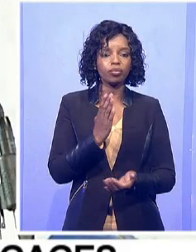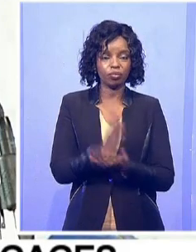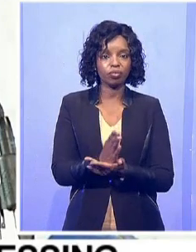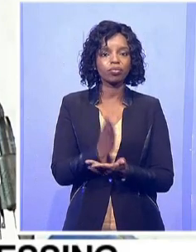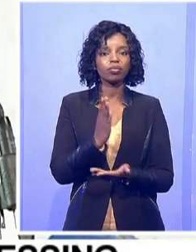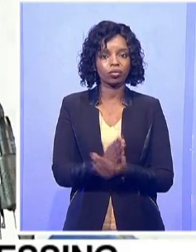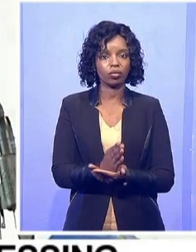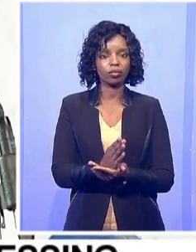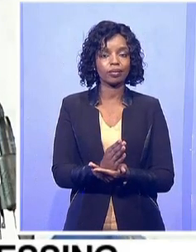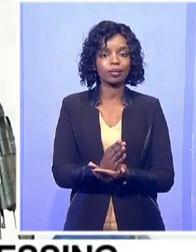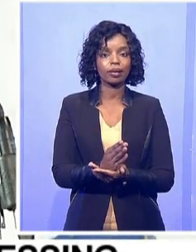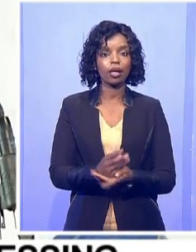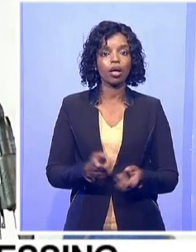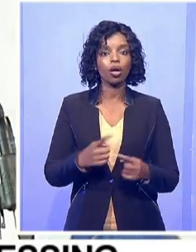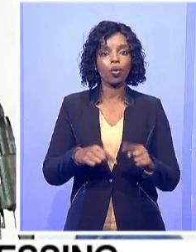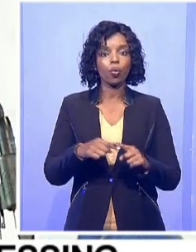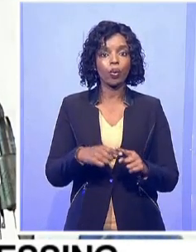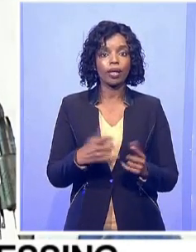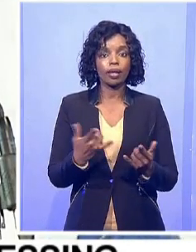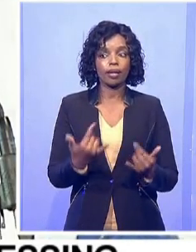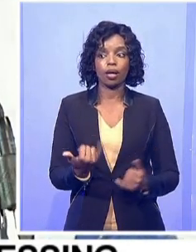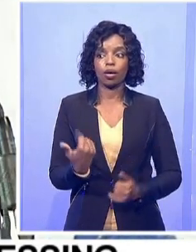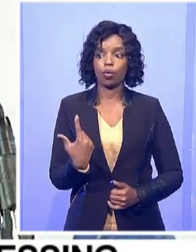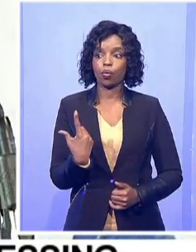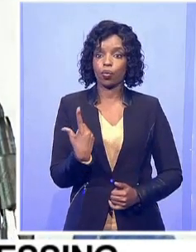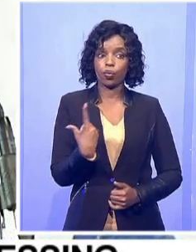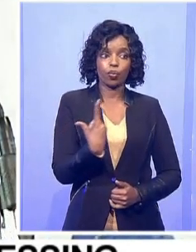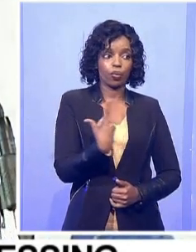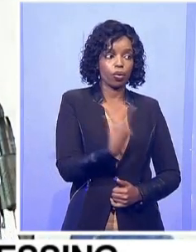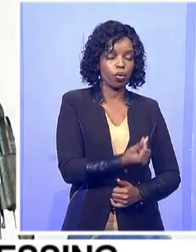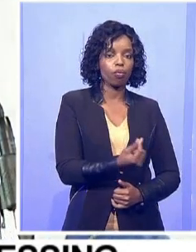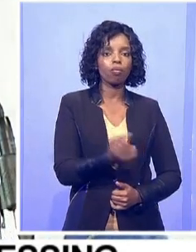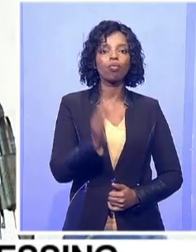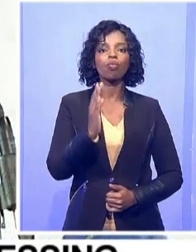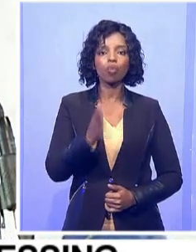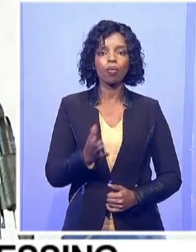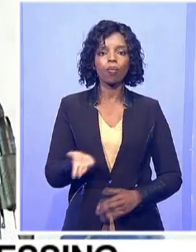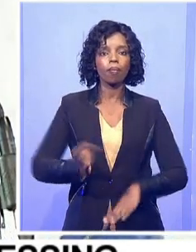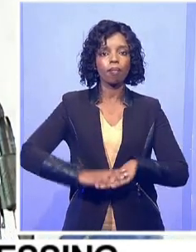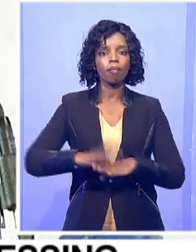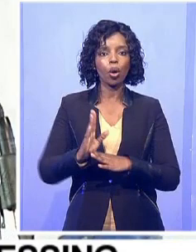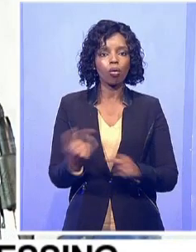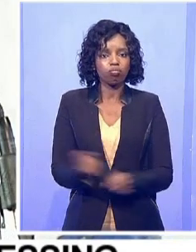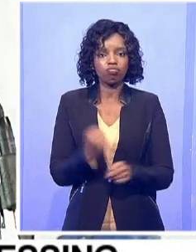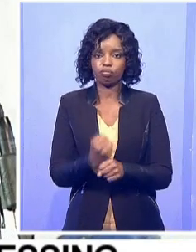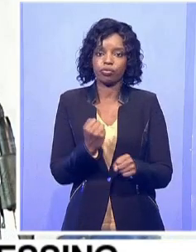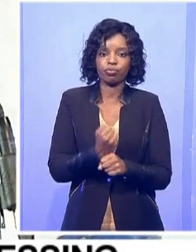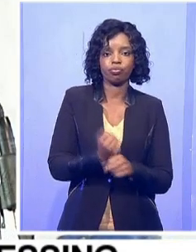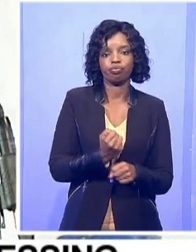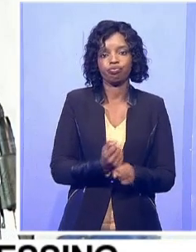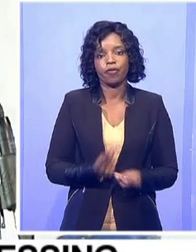as we go, we're going to pick up the pace, we're going to move a bit faster.